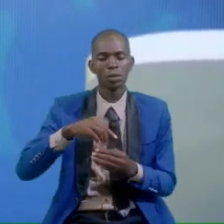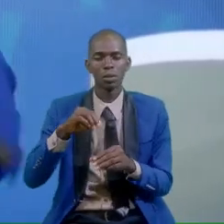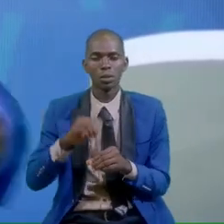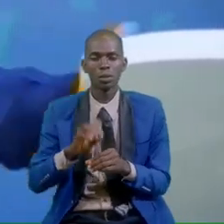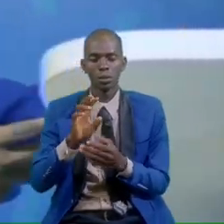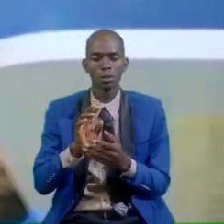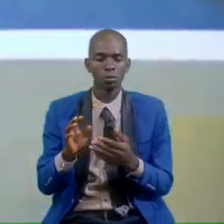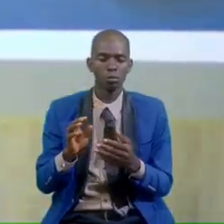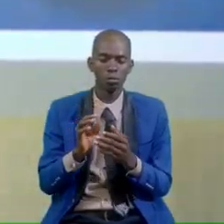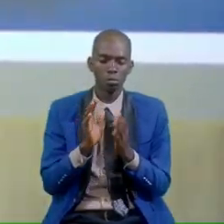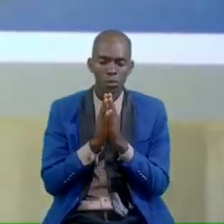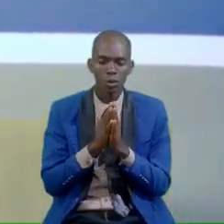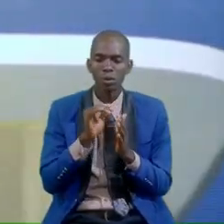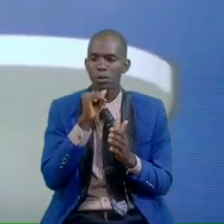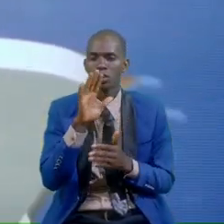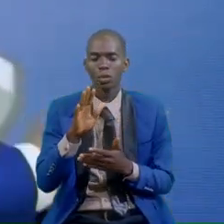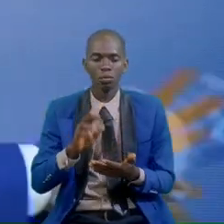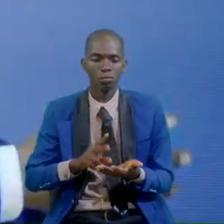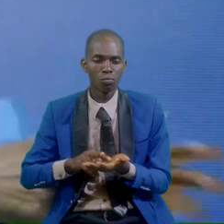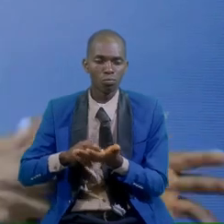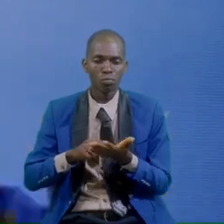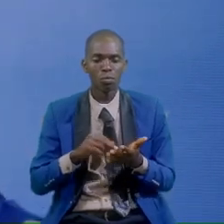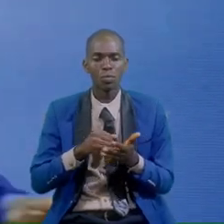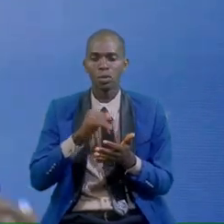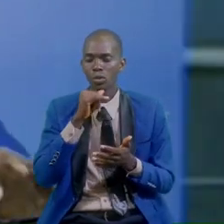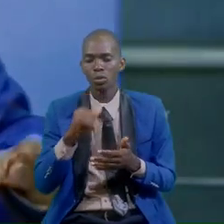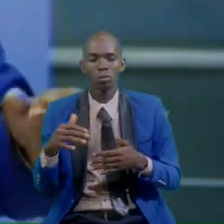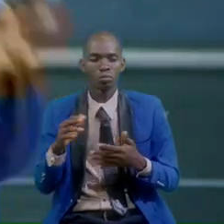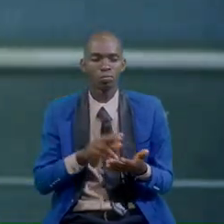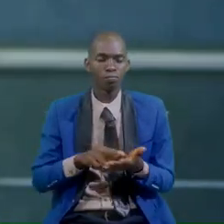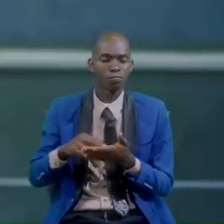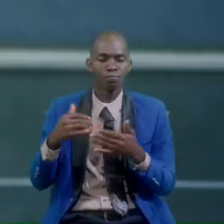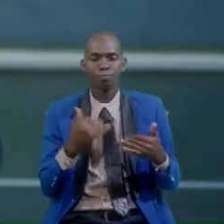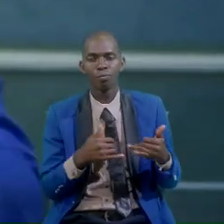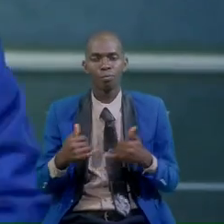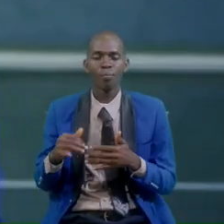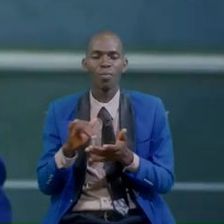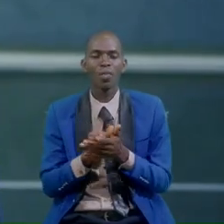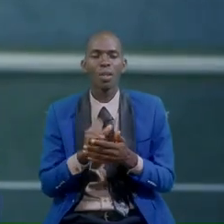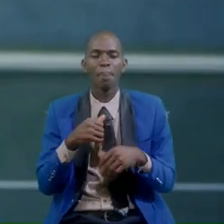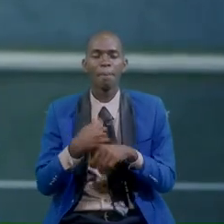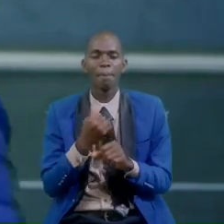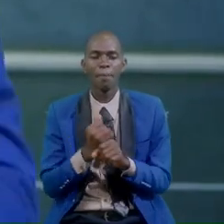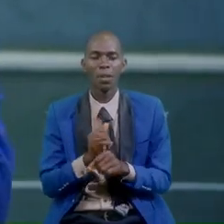dancing, it's not the drumming, it is not the gymnastics that makes prayer to be answered.